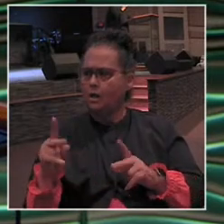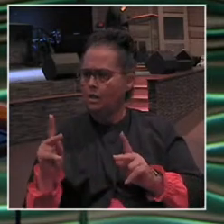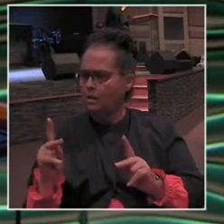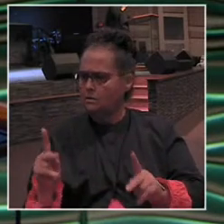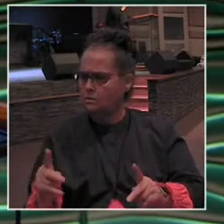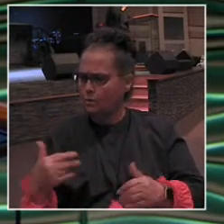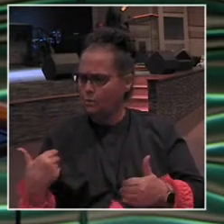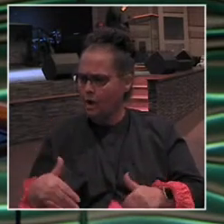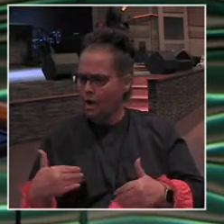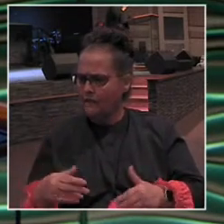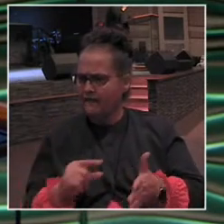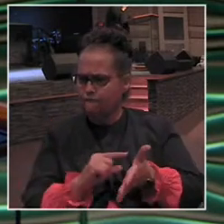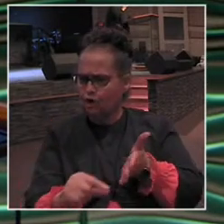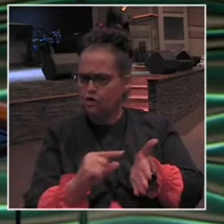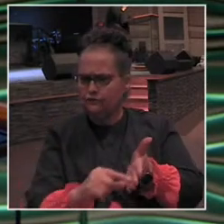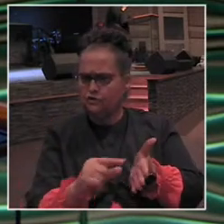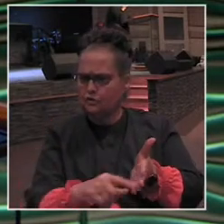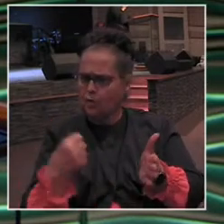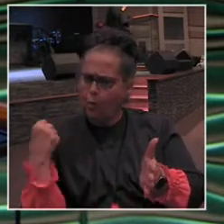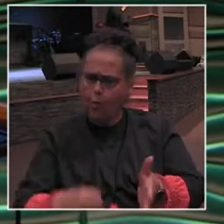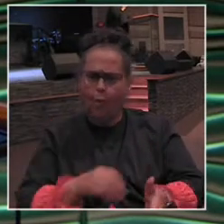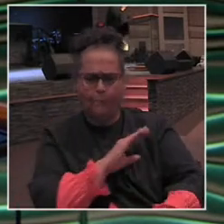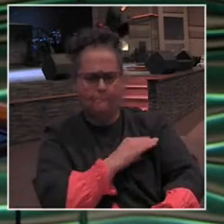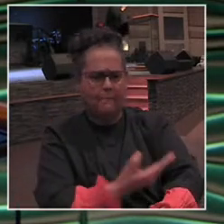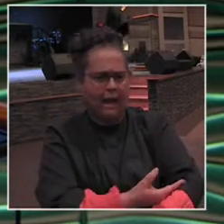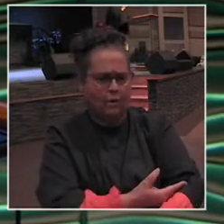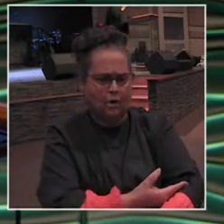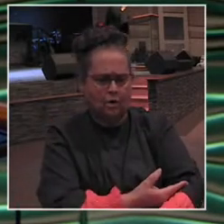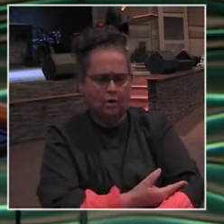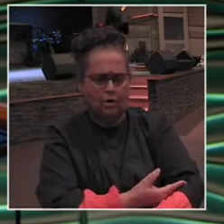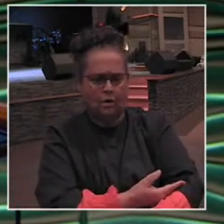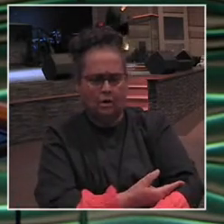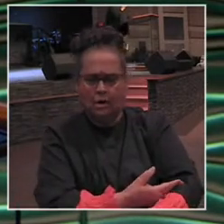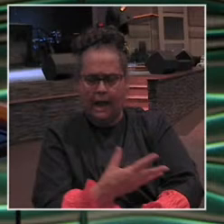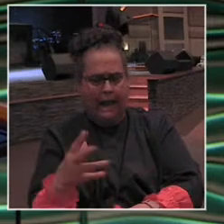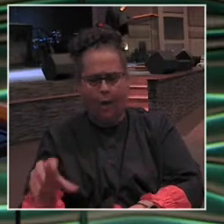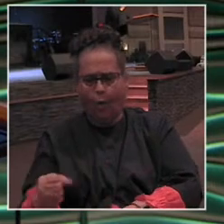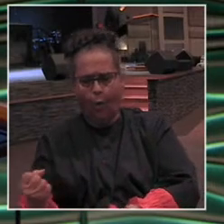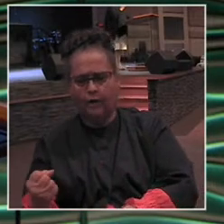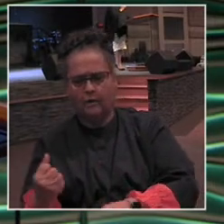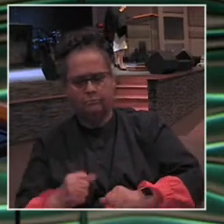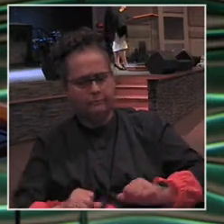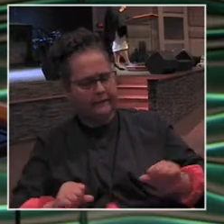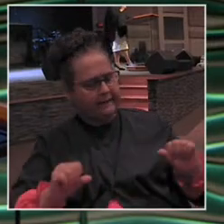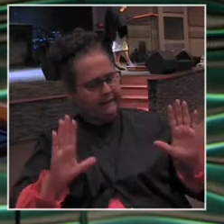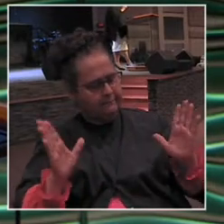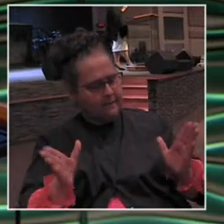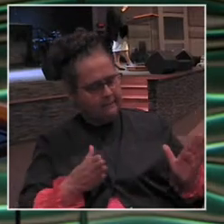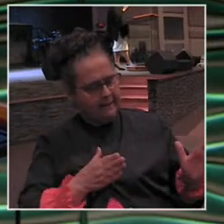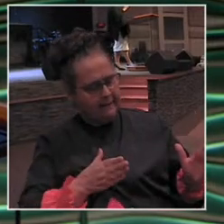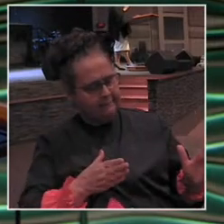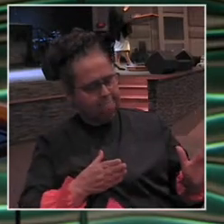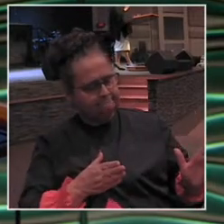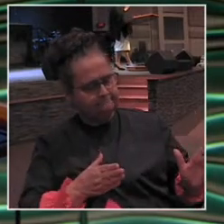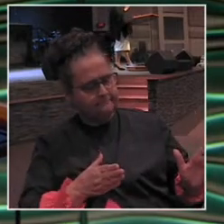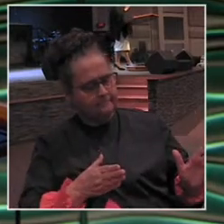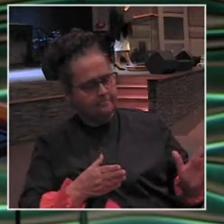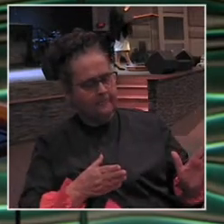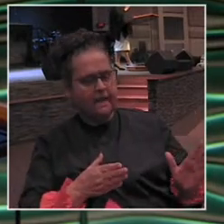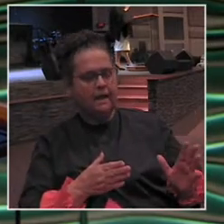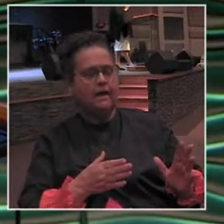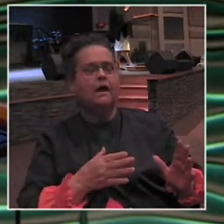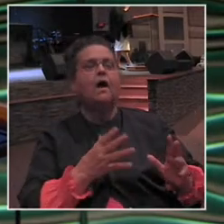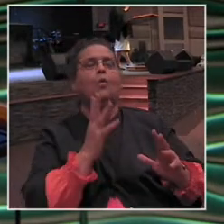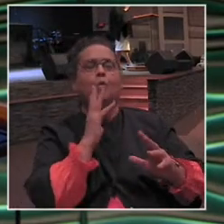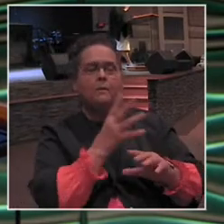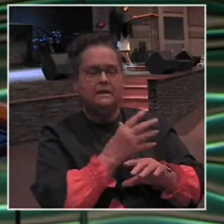I can't hold on to it. I will have nothing if I do. But if I turn over my plan for my life, it will be saved and I'll